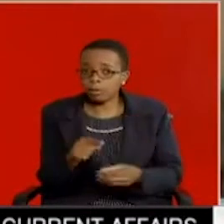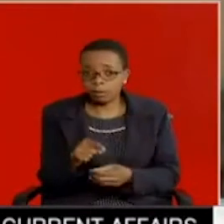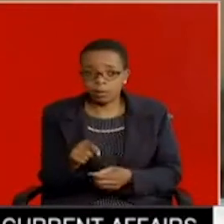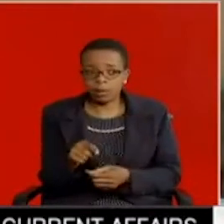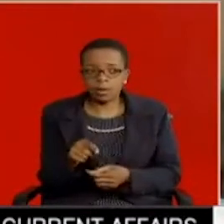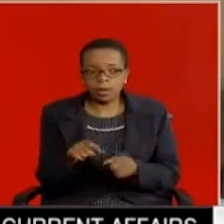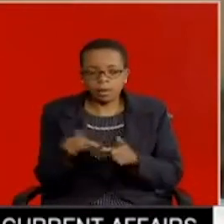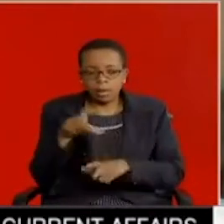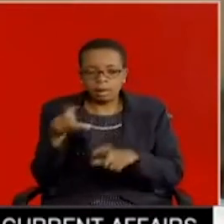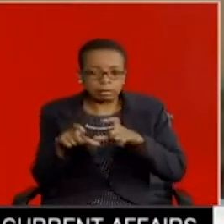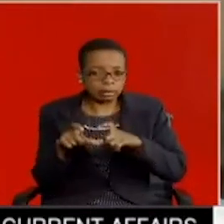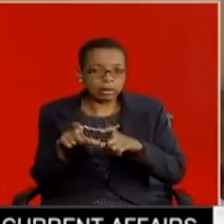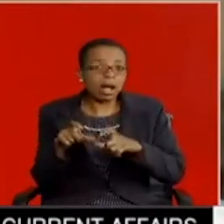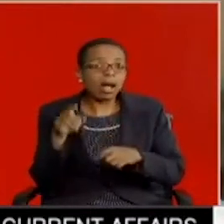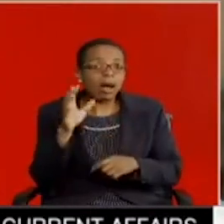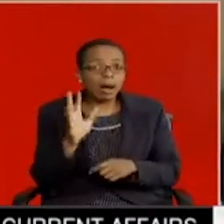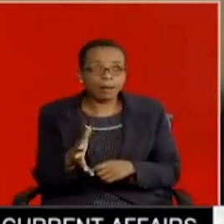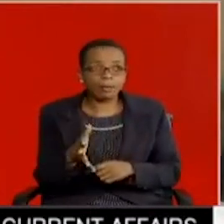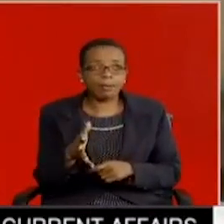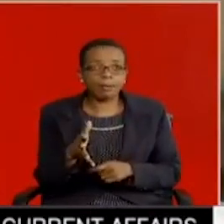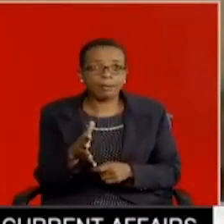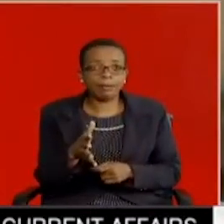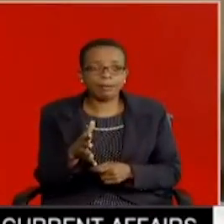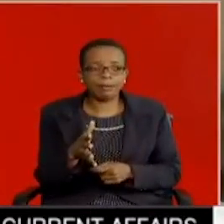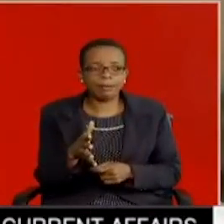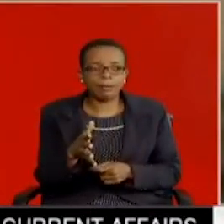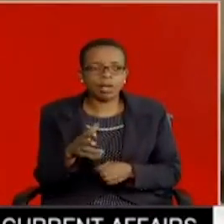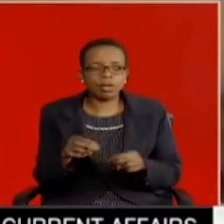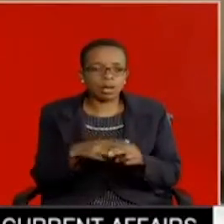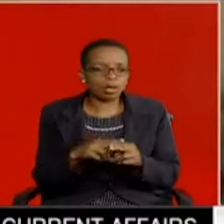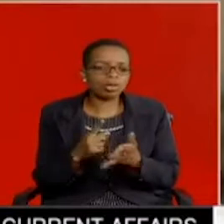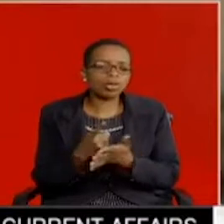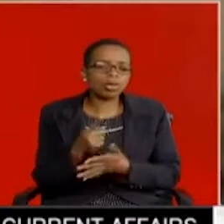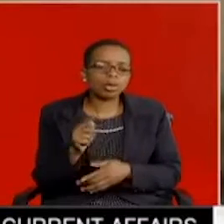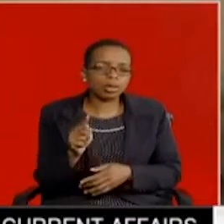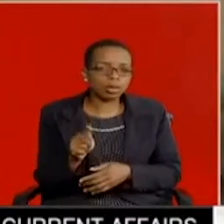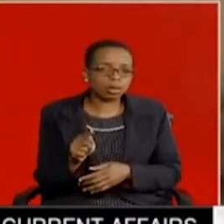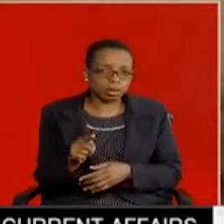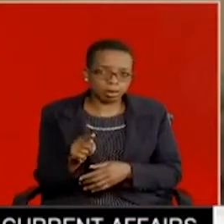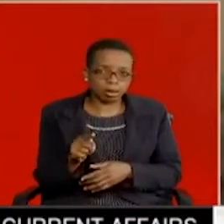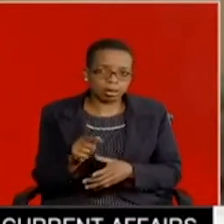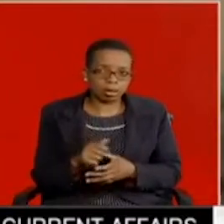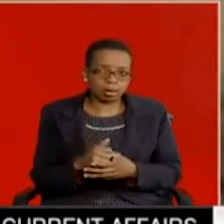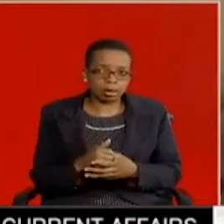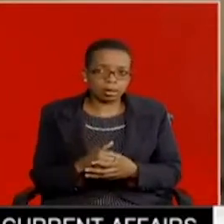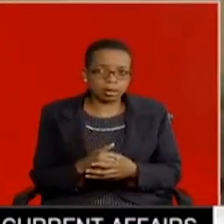got our scientists who are trained to do this kind of